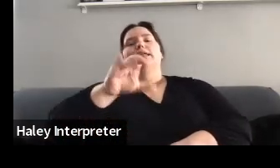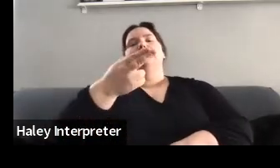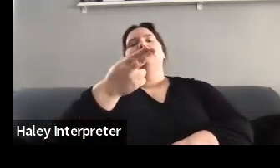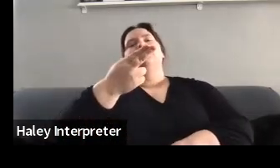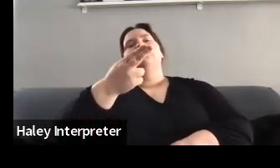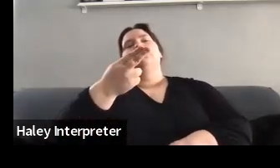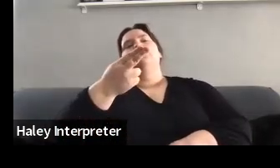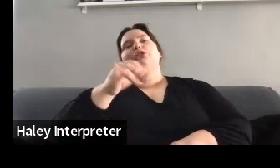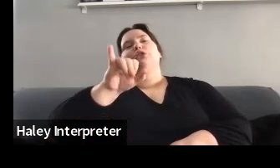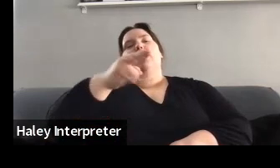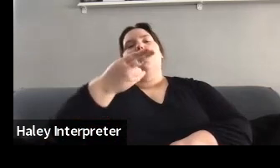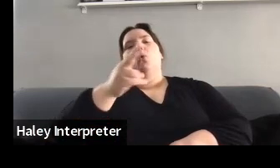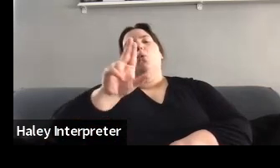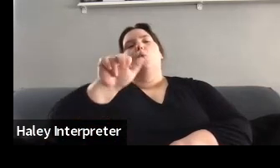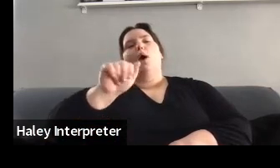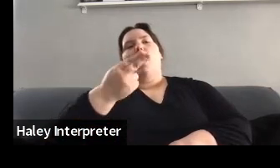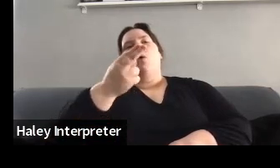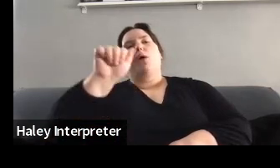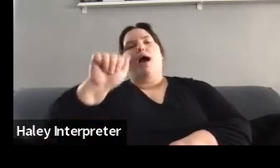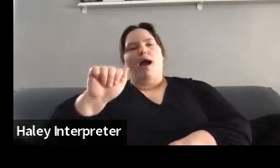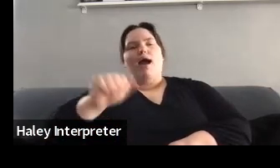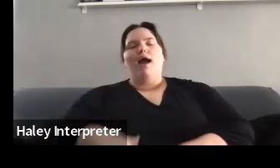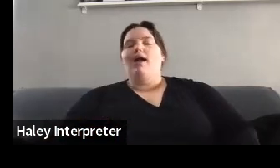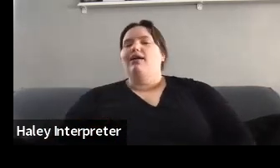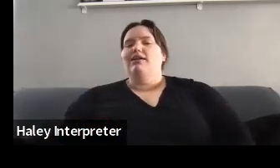Happy. That's a good one.